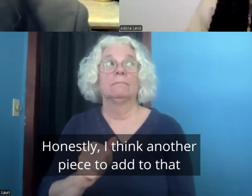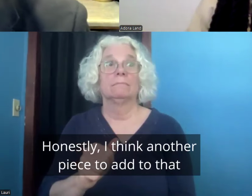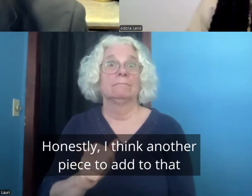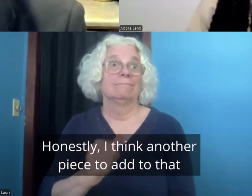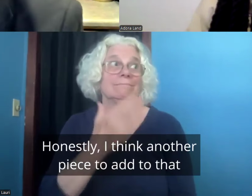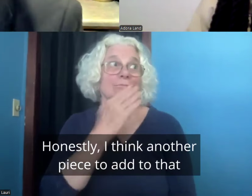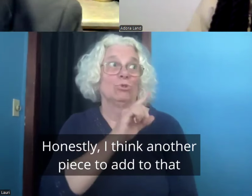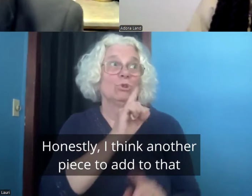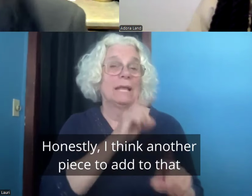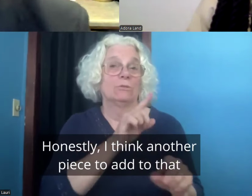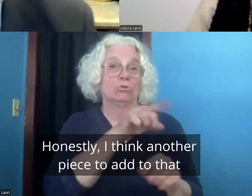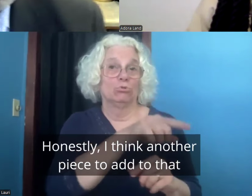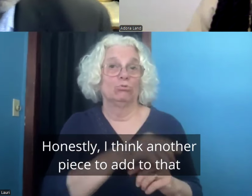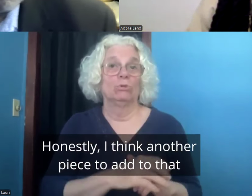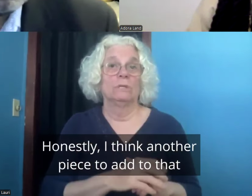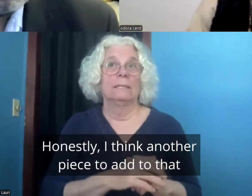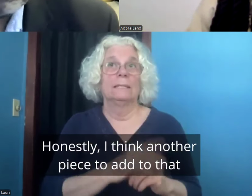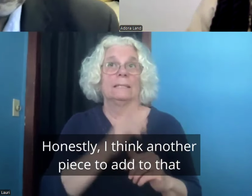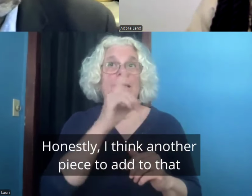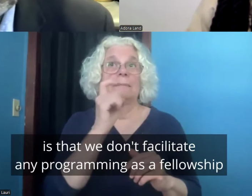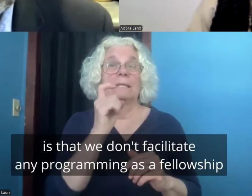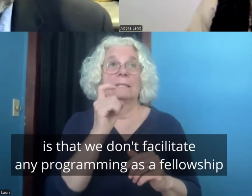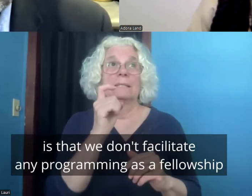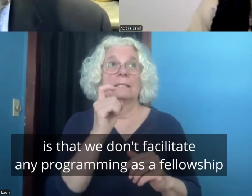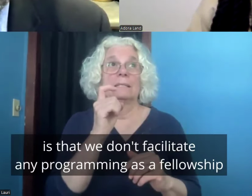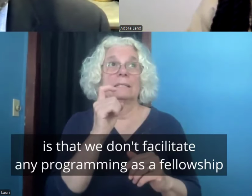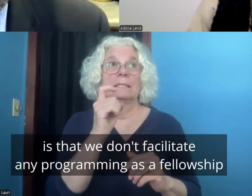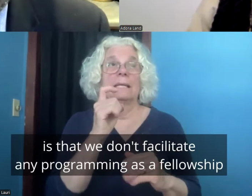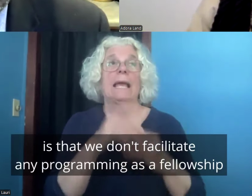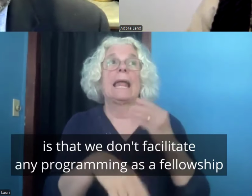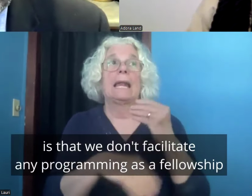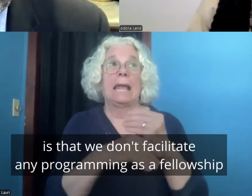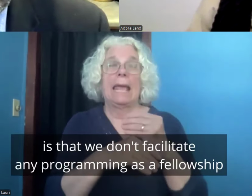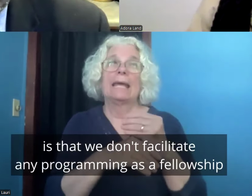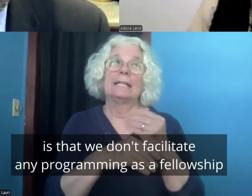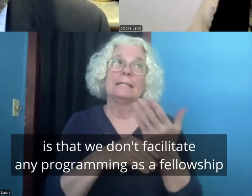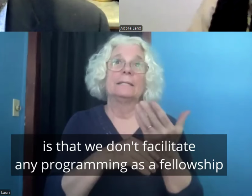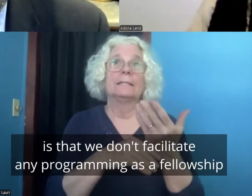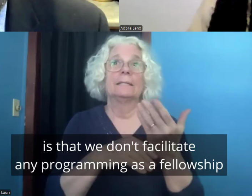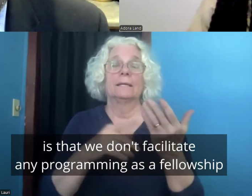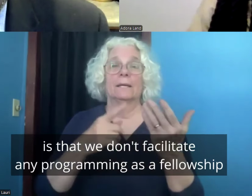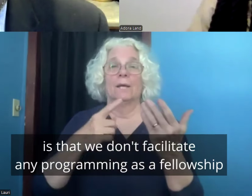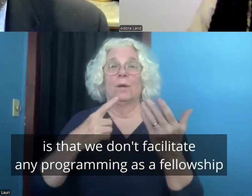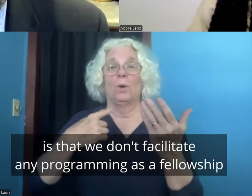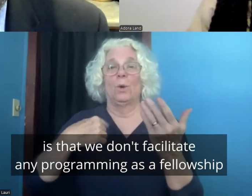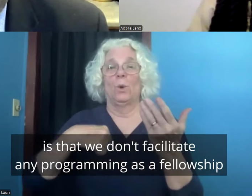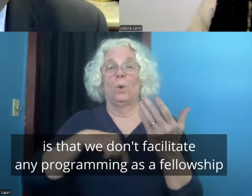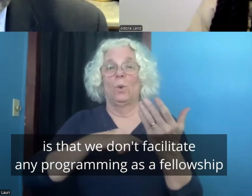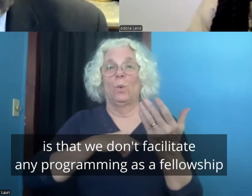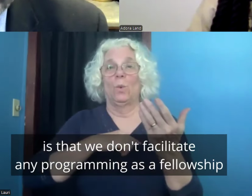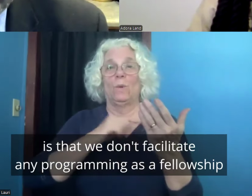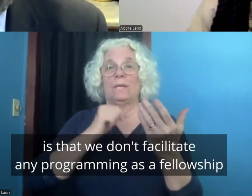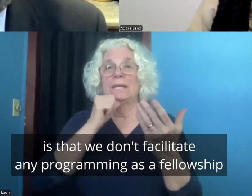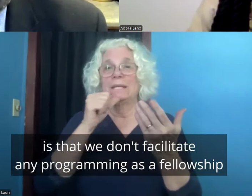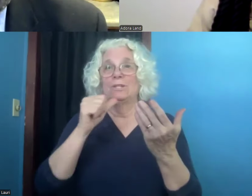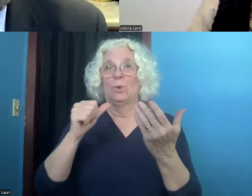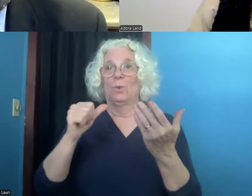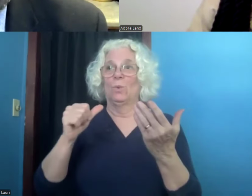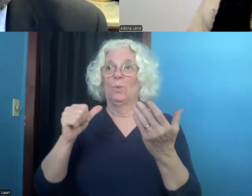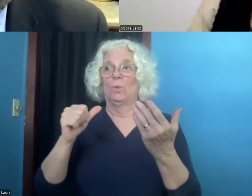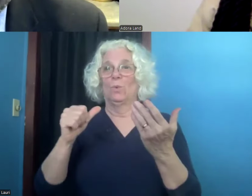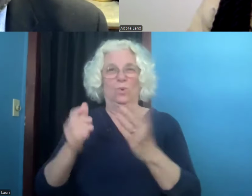honestly. I think another piece to add to that is that we don't facilitate any programming as